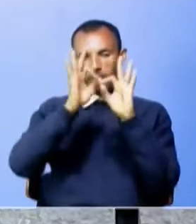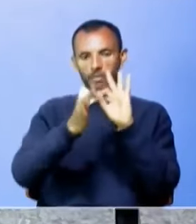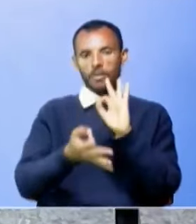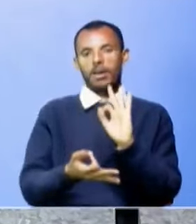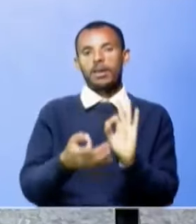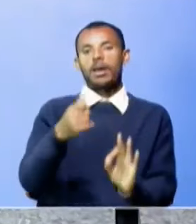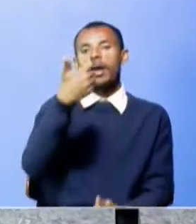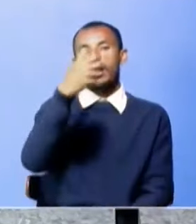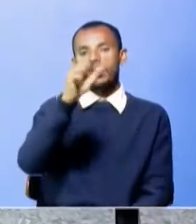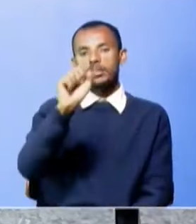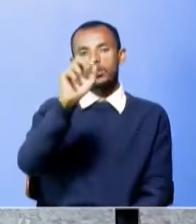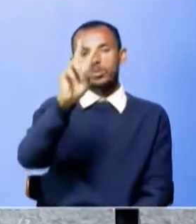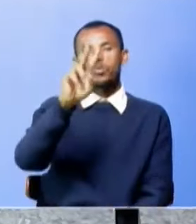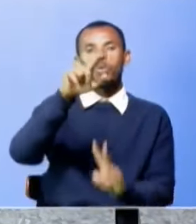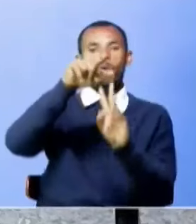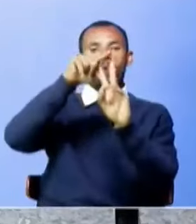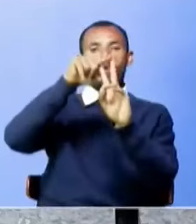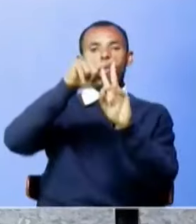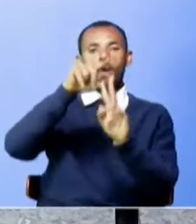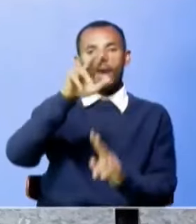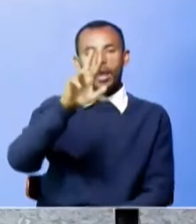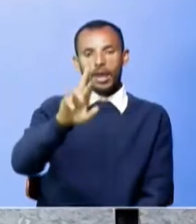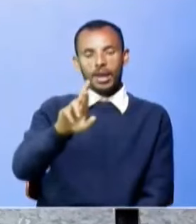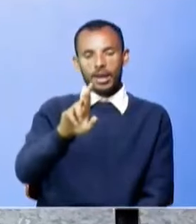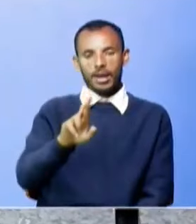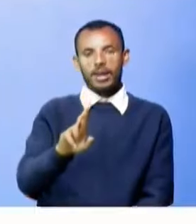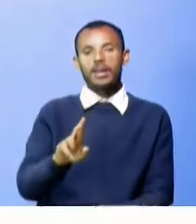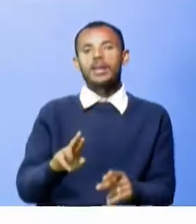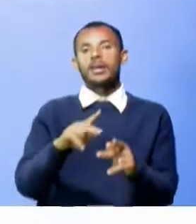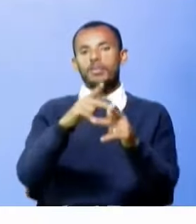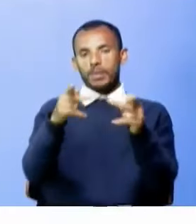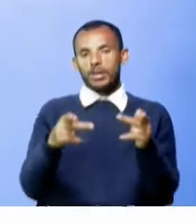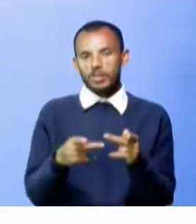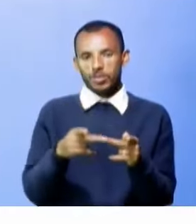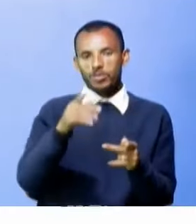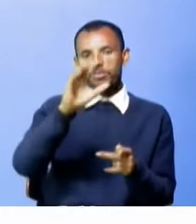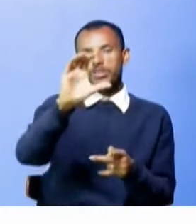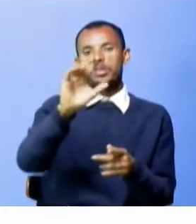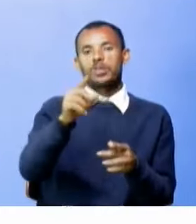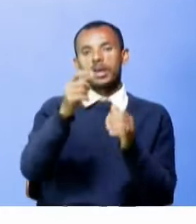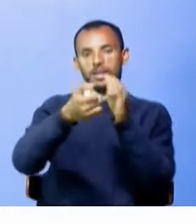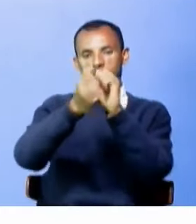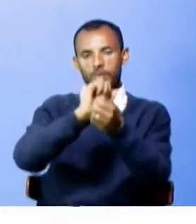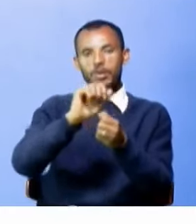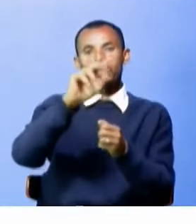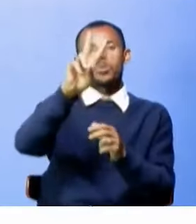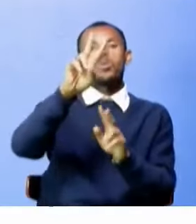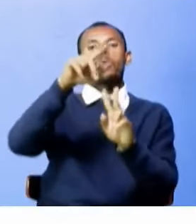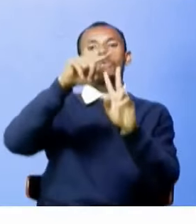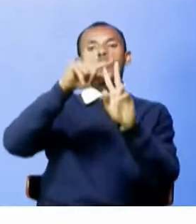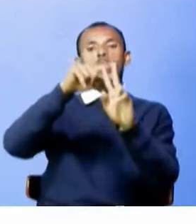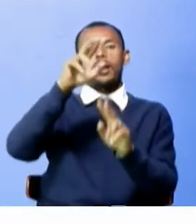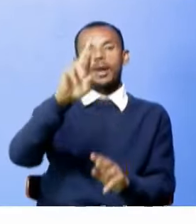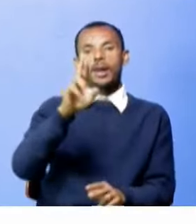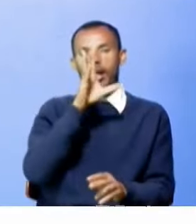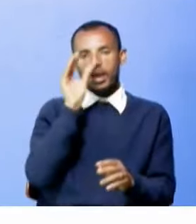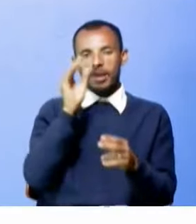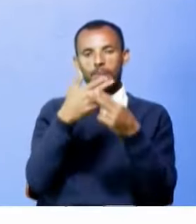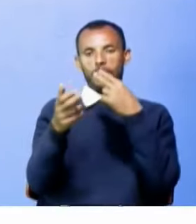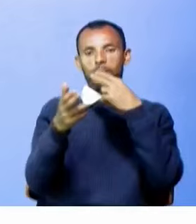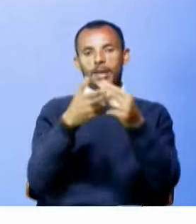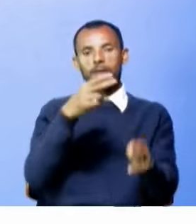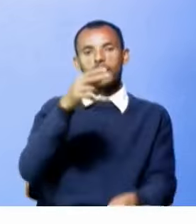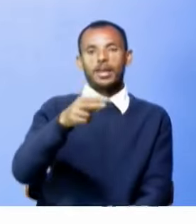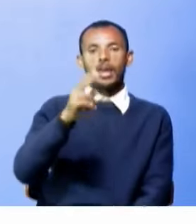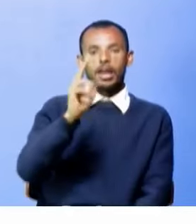as 2 pi r, in place of c, you can substitute 2 pi r and multiply it by